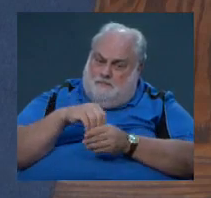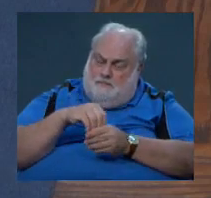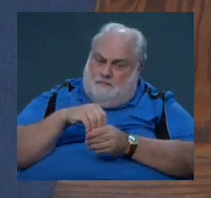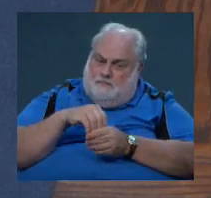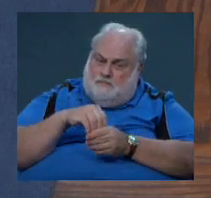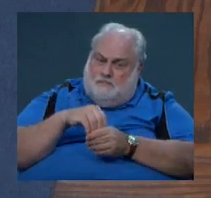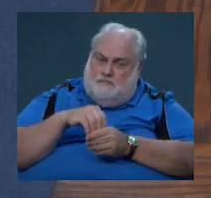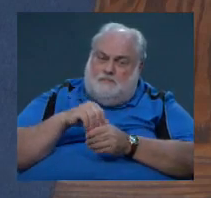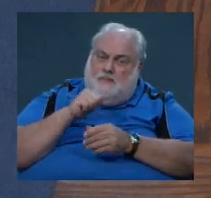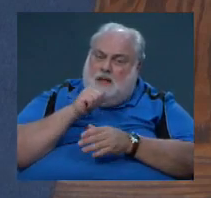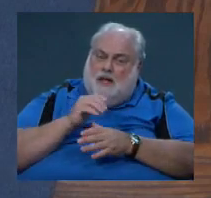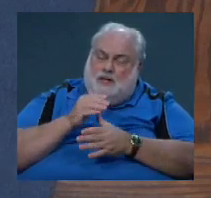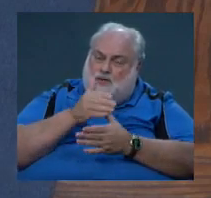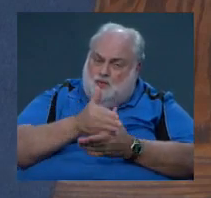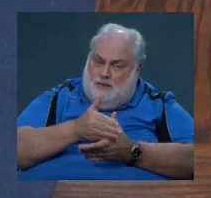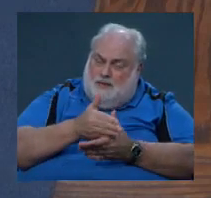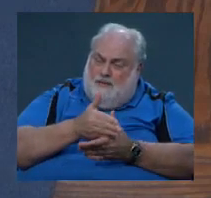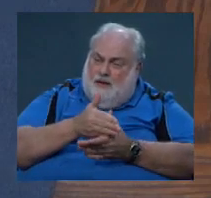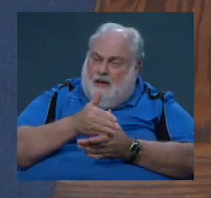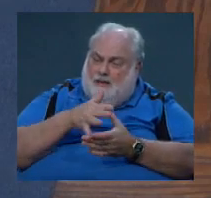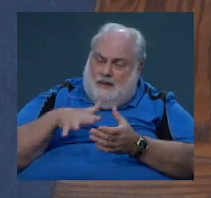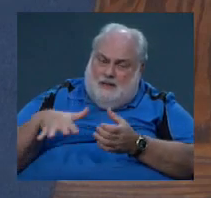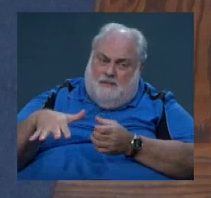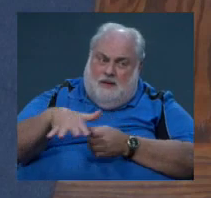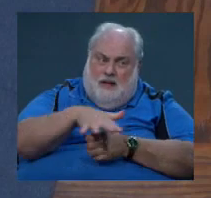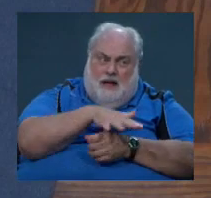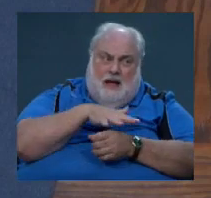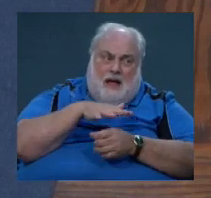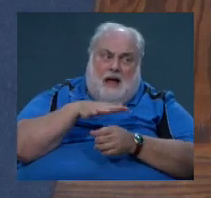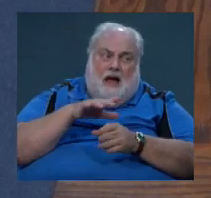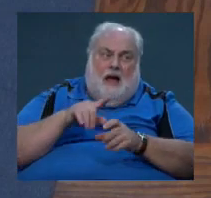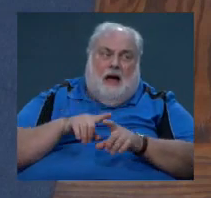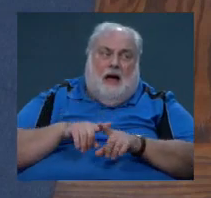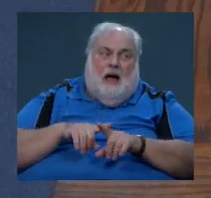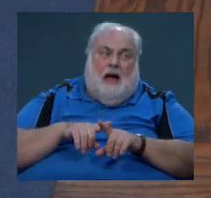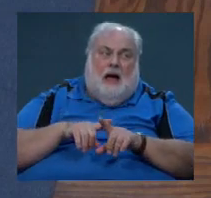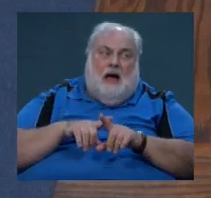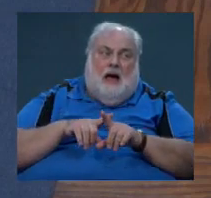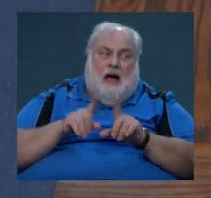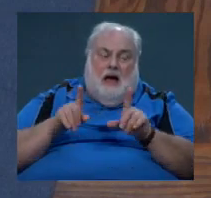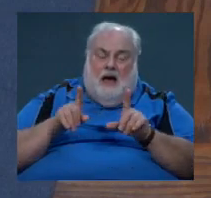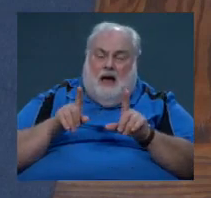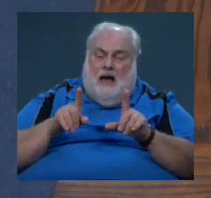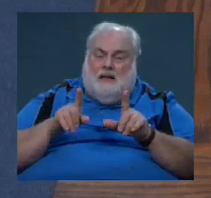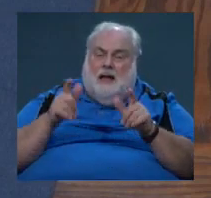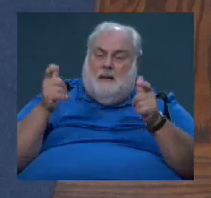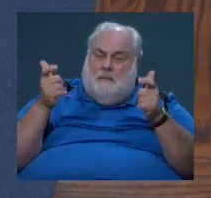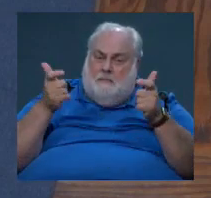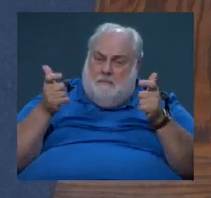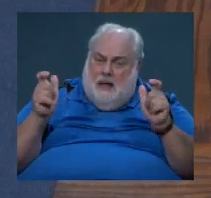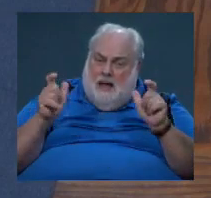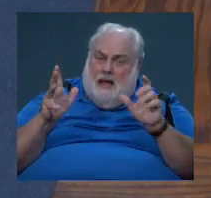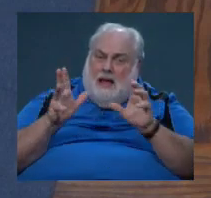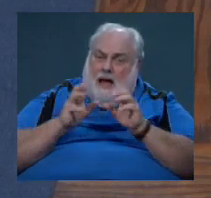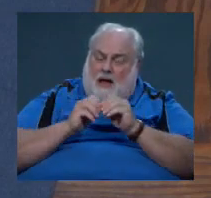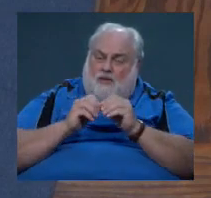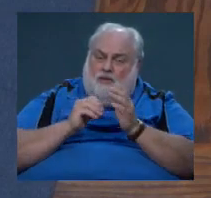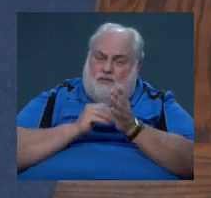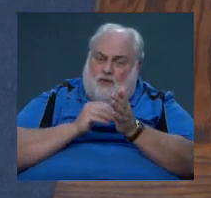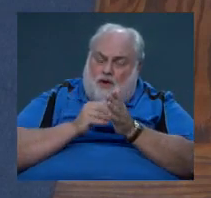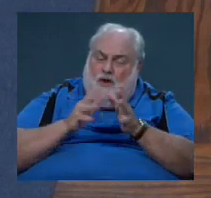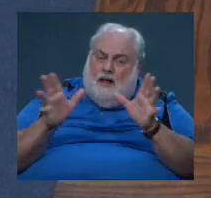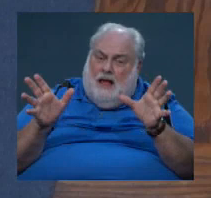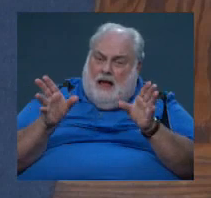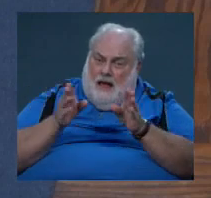not intrusive in the surrounding neighborhood. But if you have big gatherings and frequent